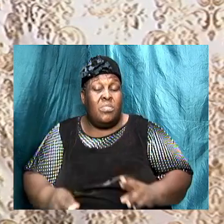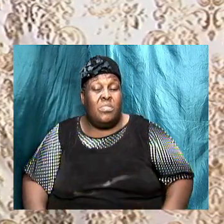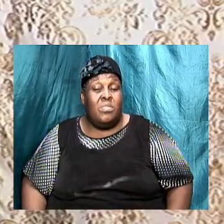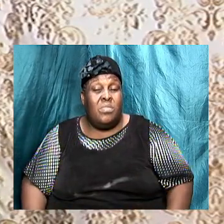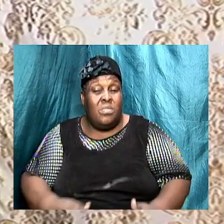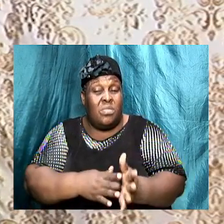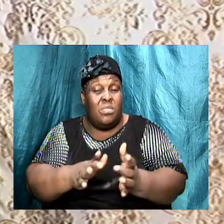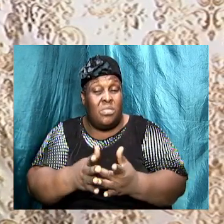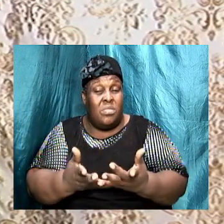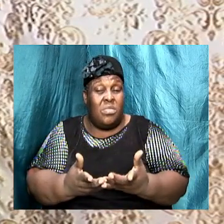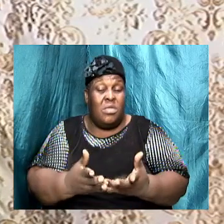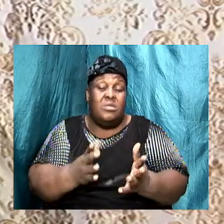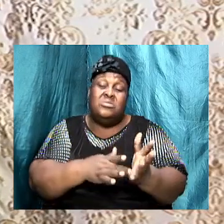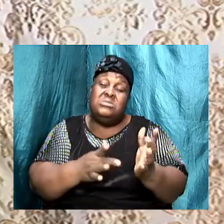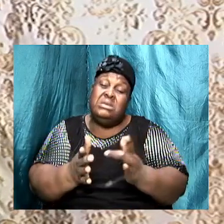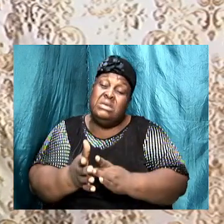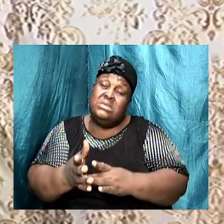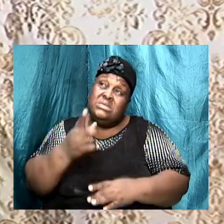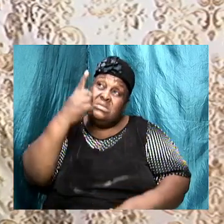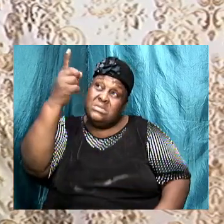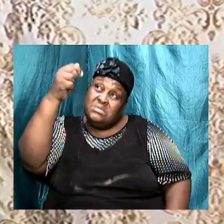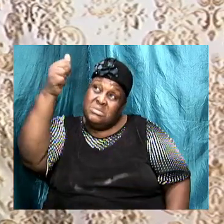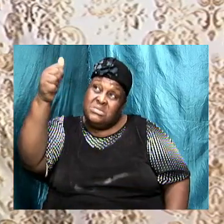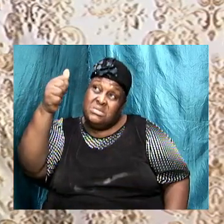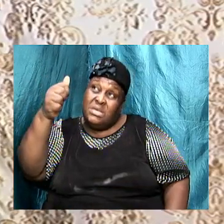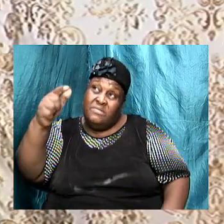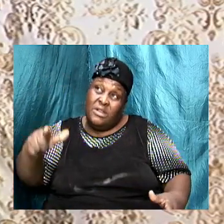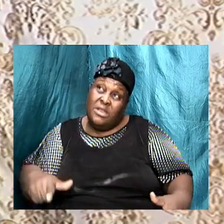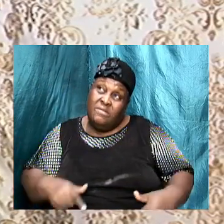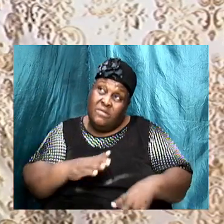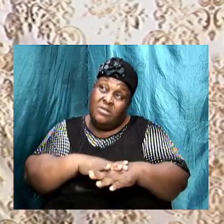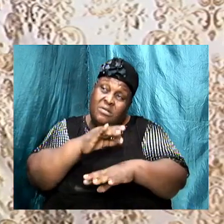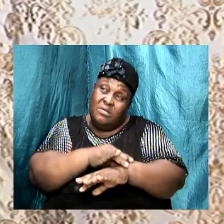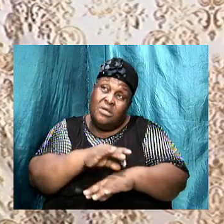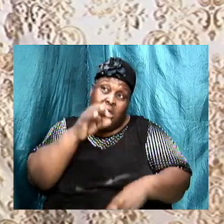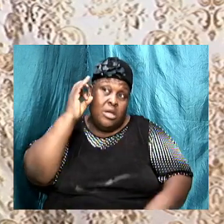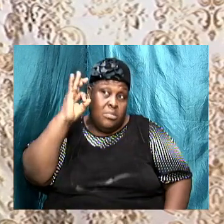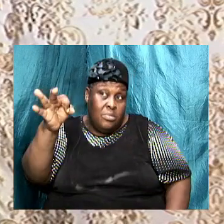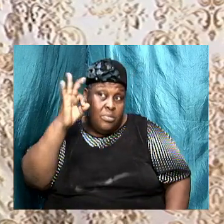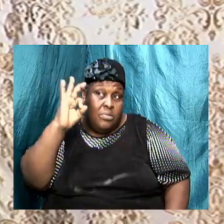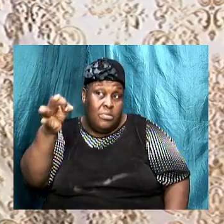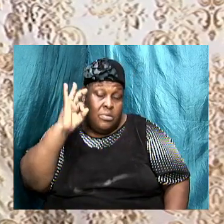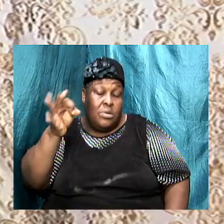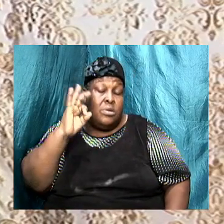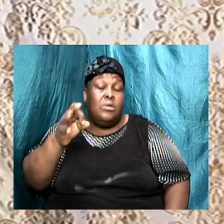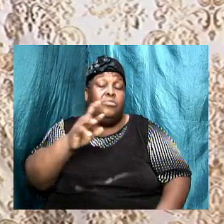17. Jesus himself, when he walked the earth, preached repentance.